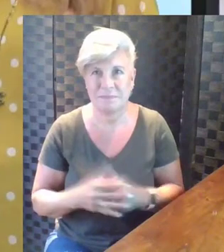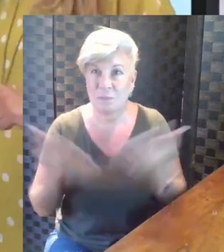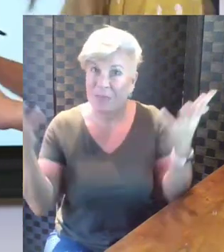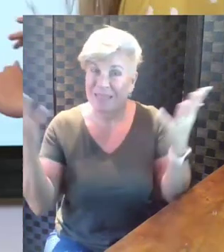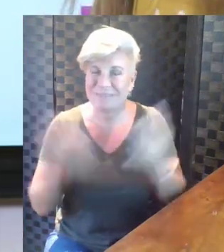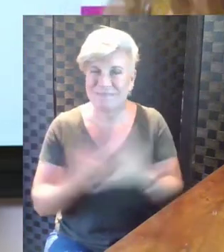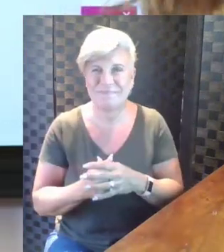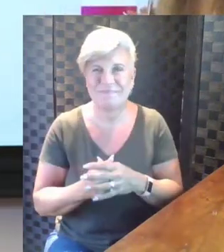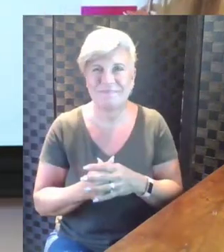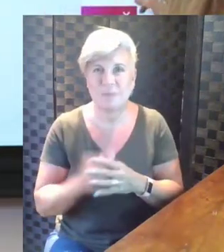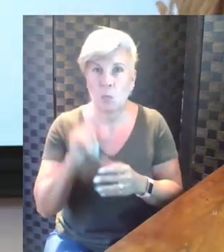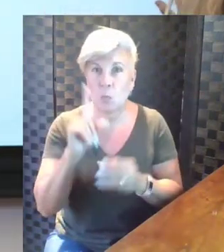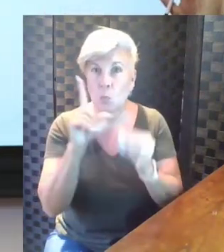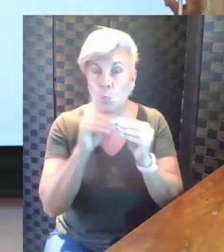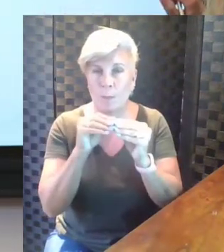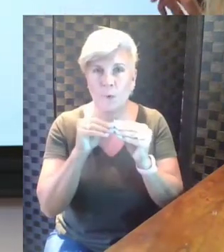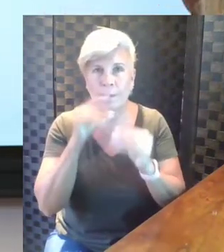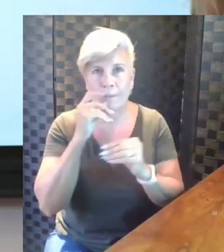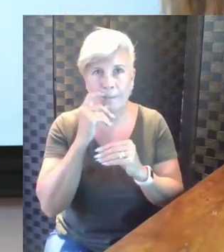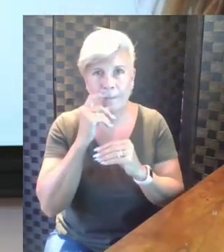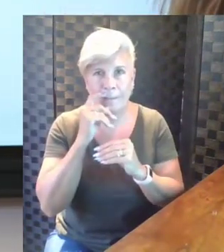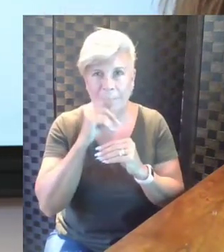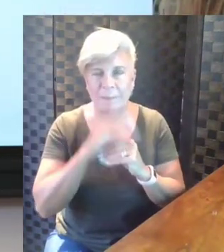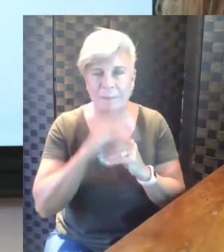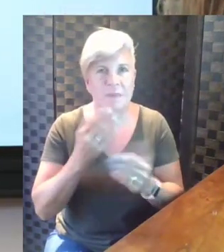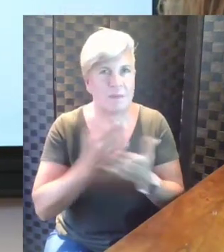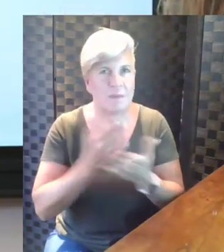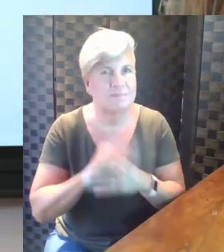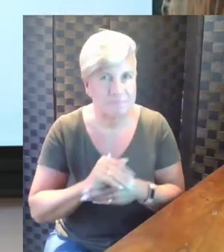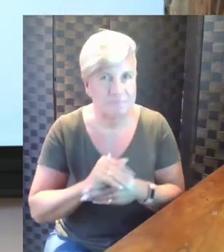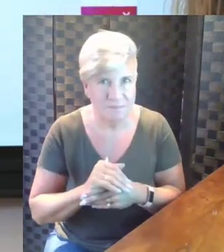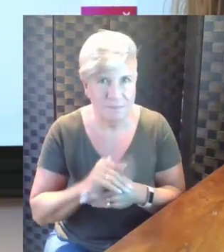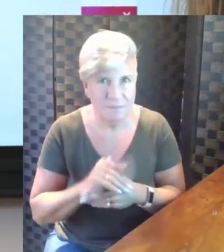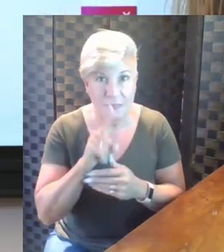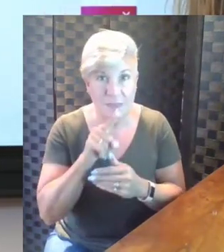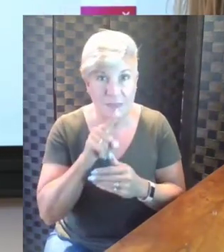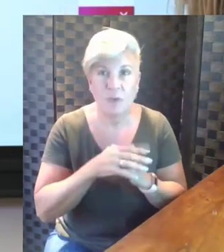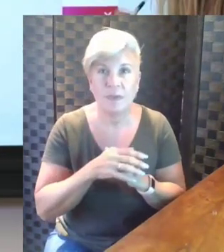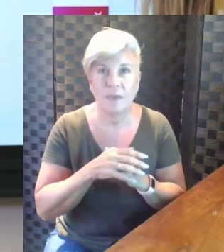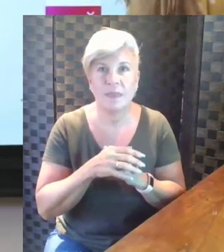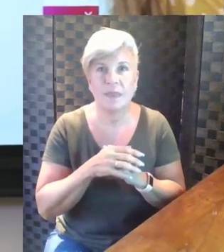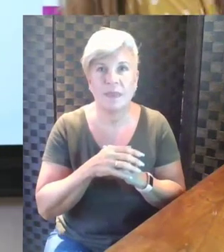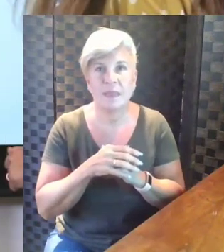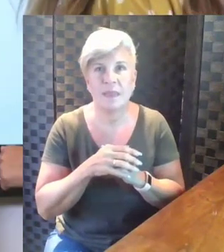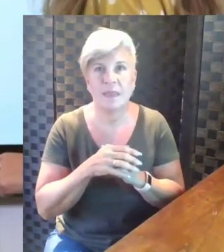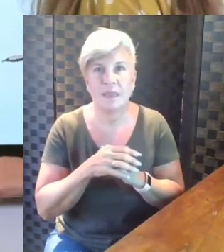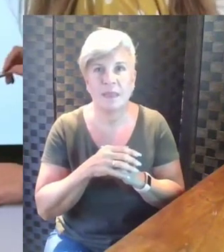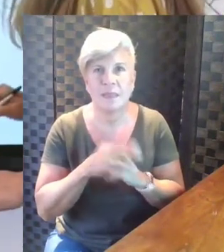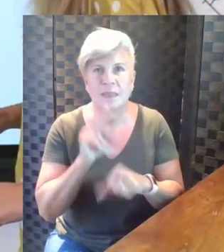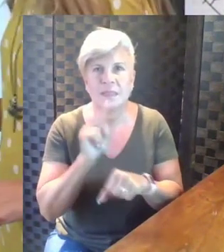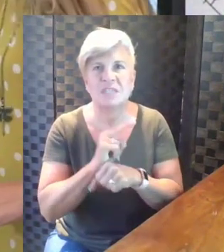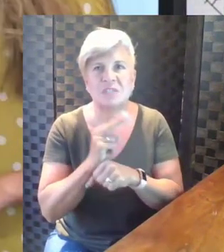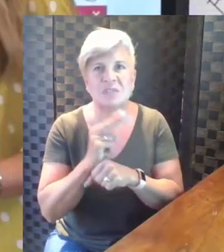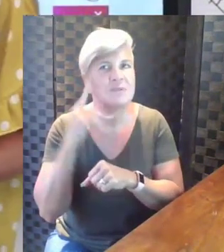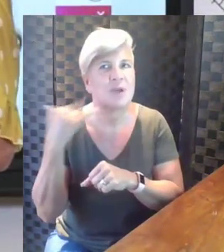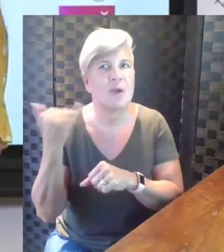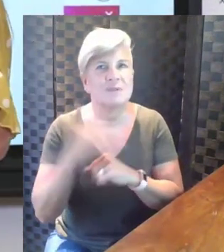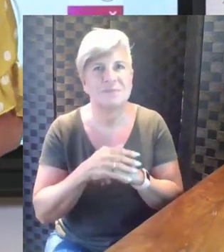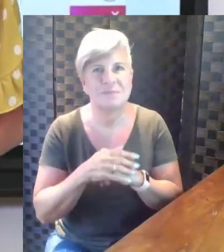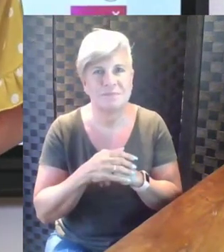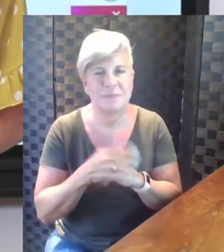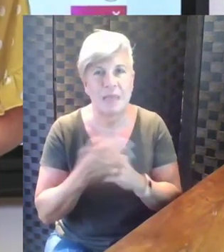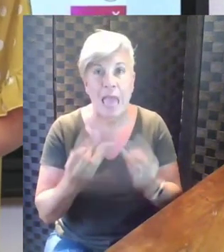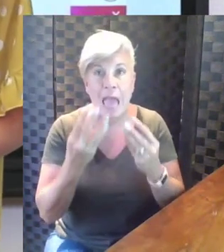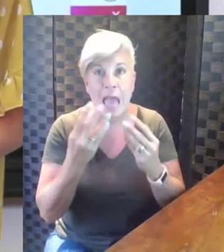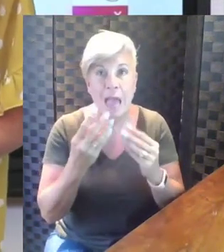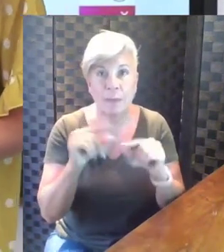All right, let's do one more. All right, this one. Oh, let's use gold. All right,